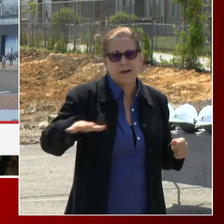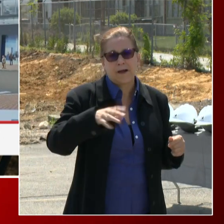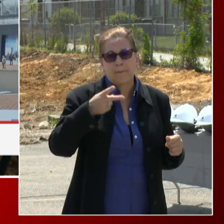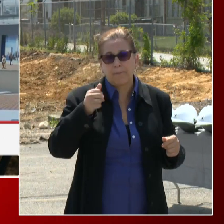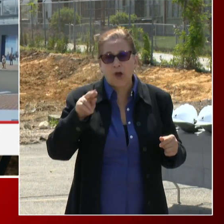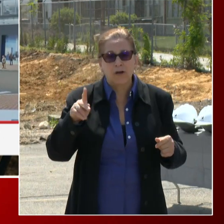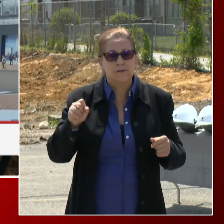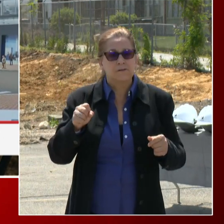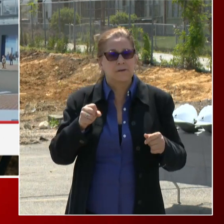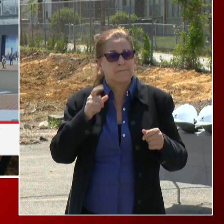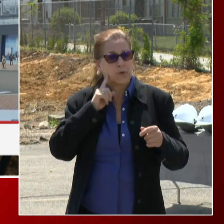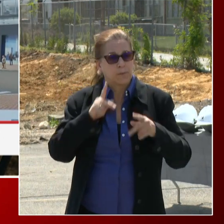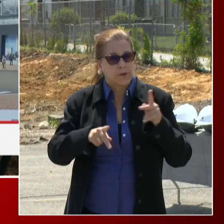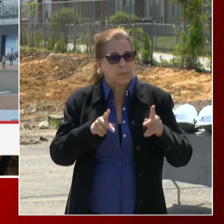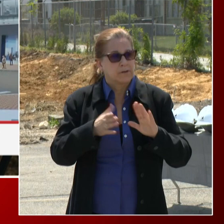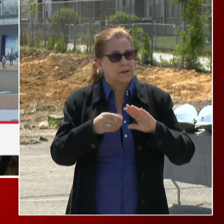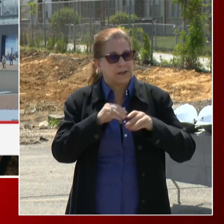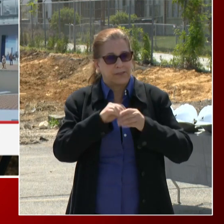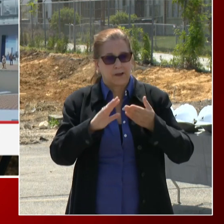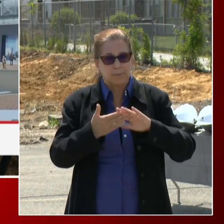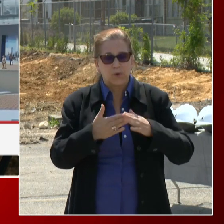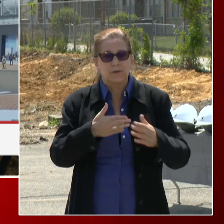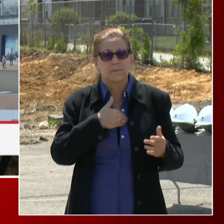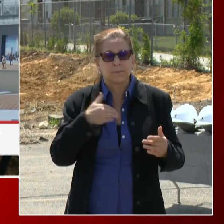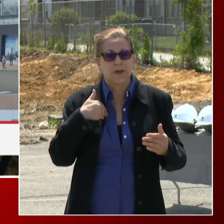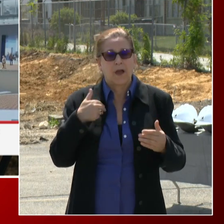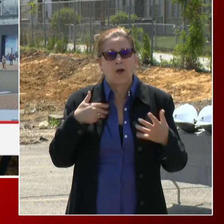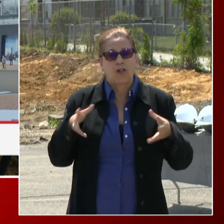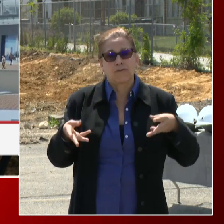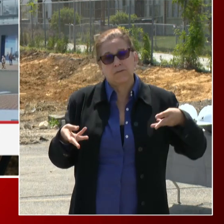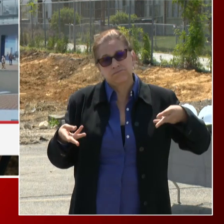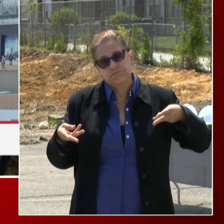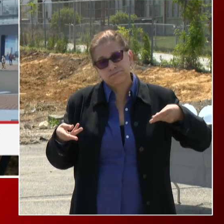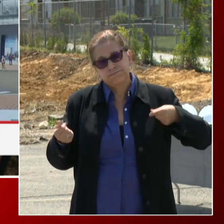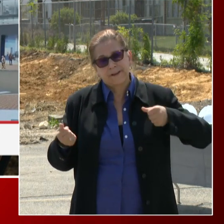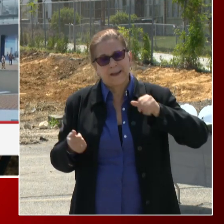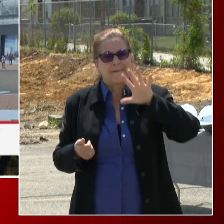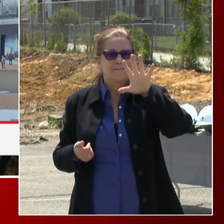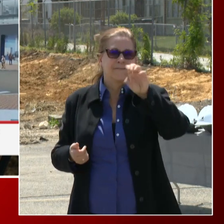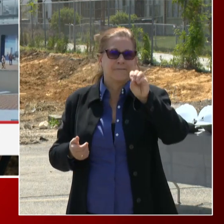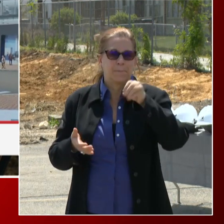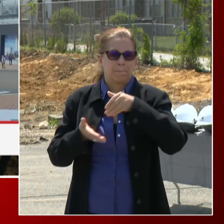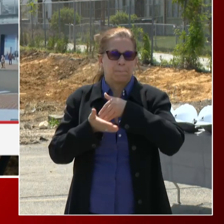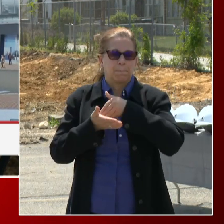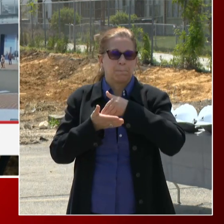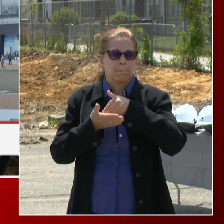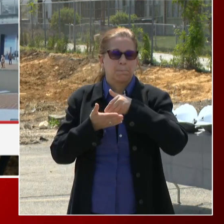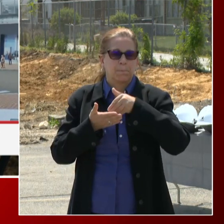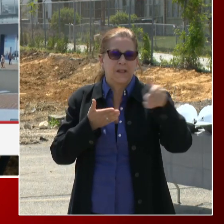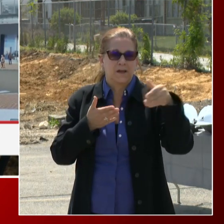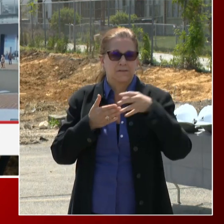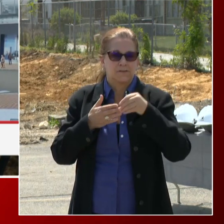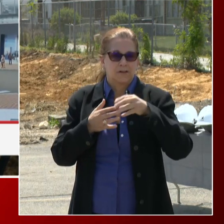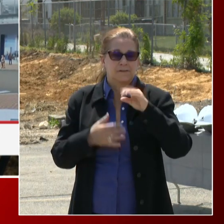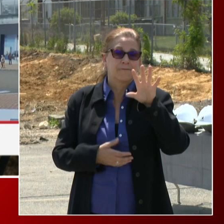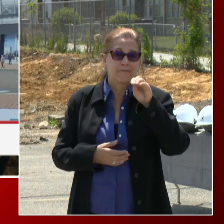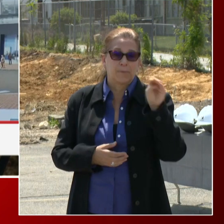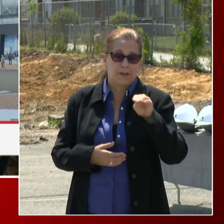Gray's advocacy, we're going to invest $50 million into this site. Now that deserves some applause, am I